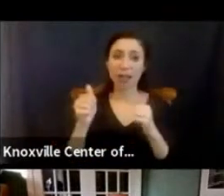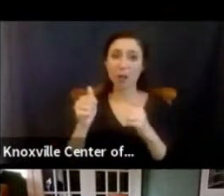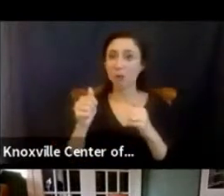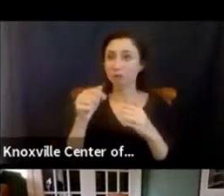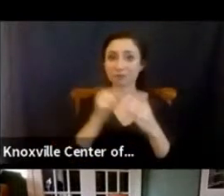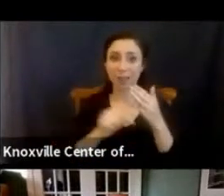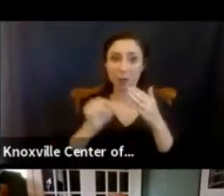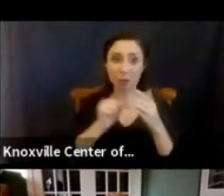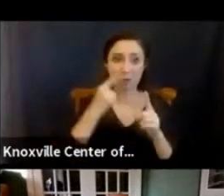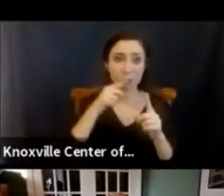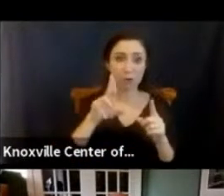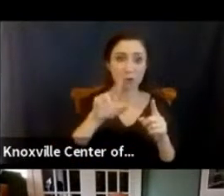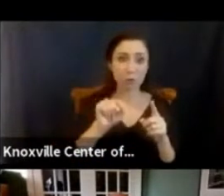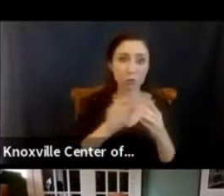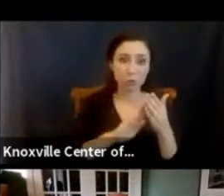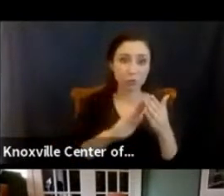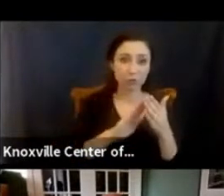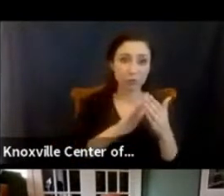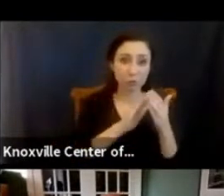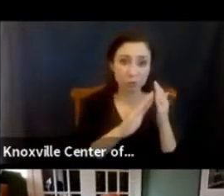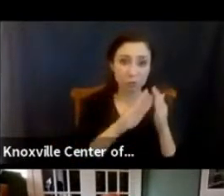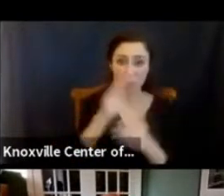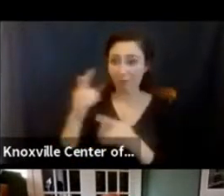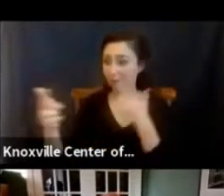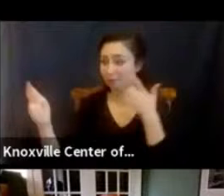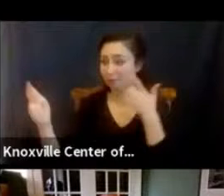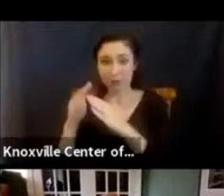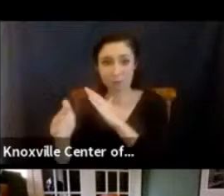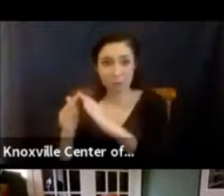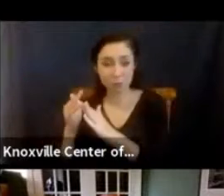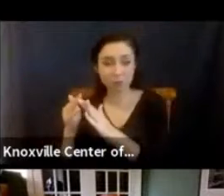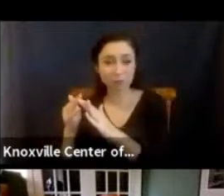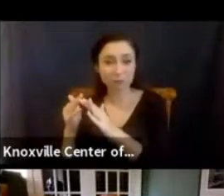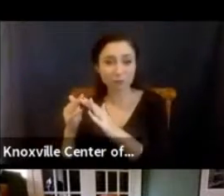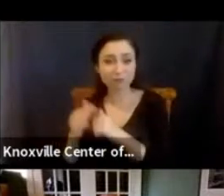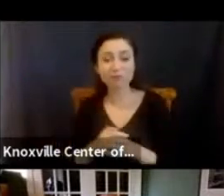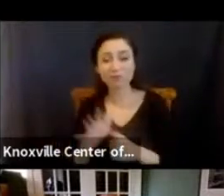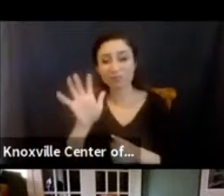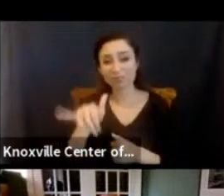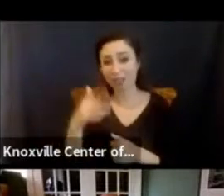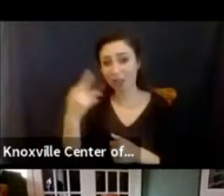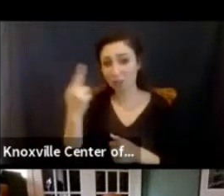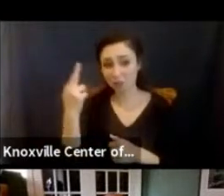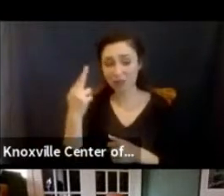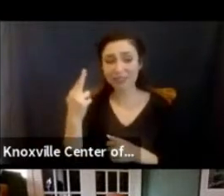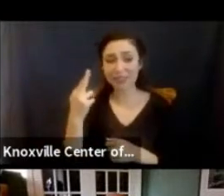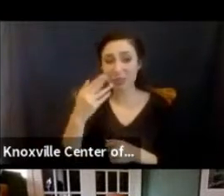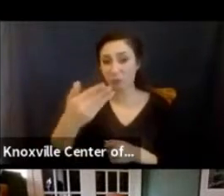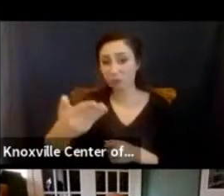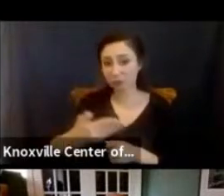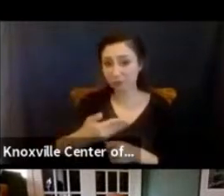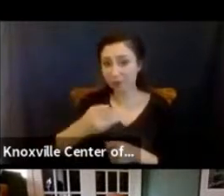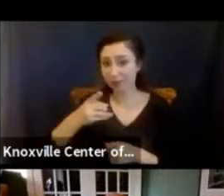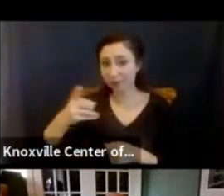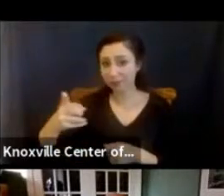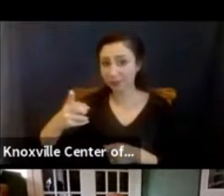UT community and the larger community. And that's why we invited her